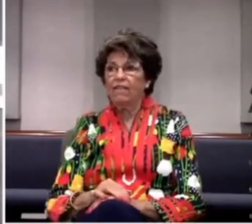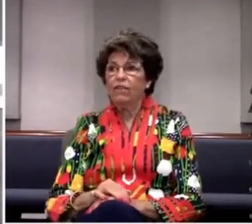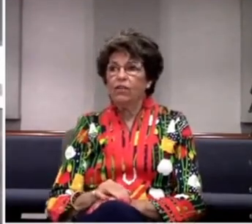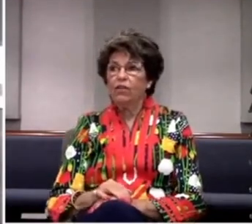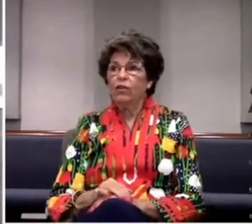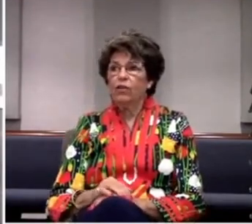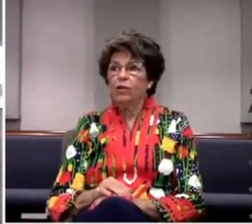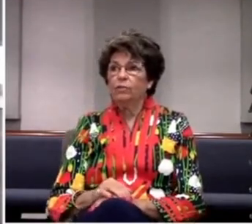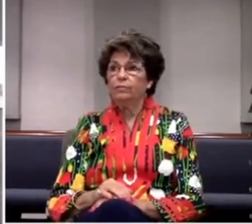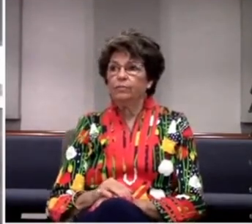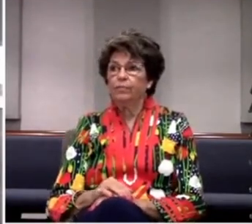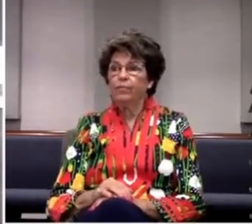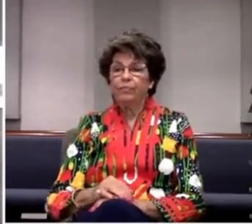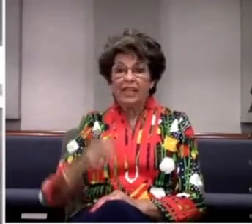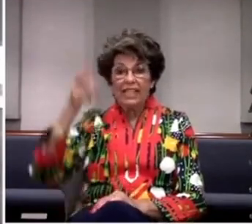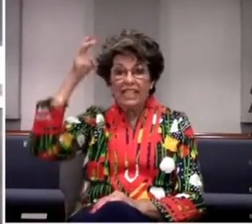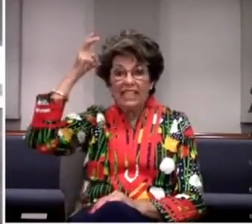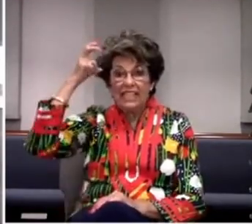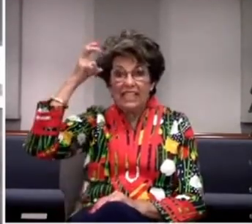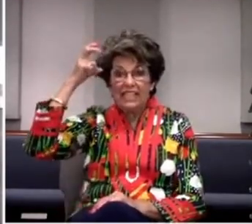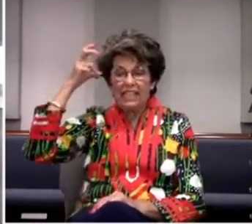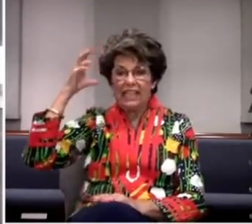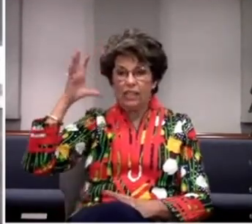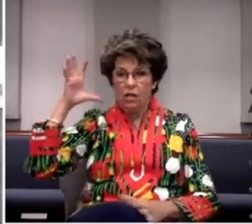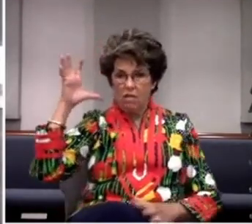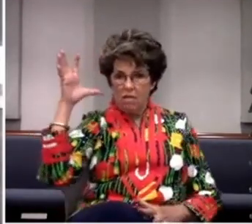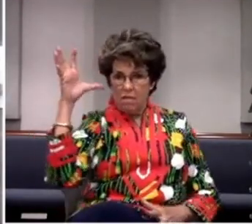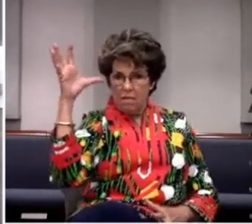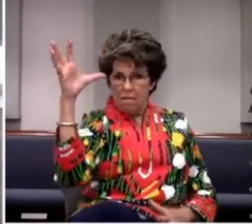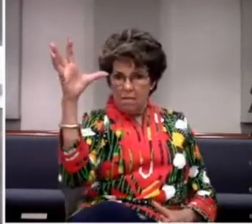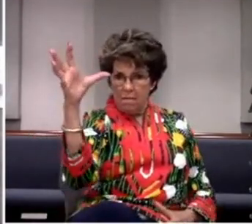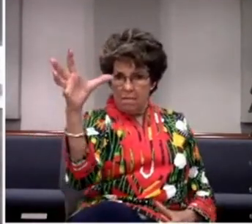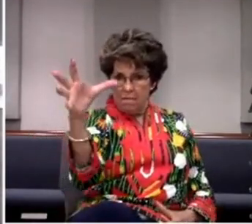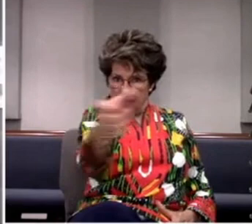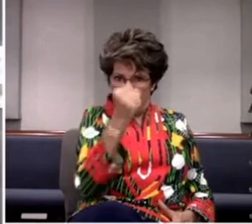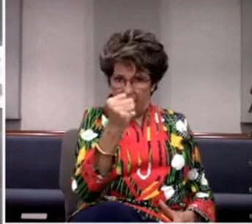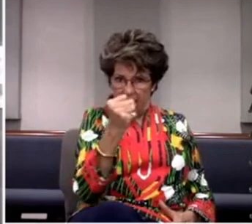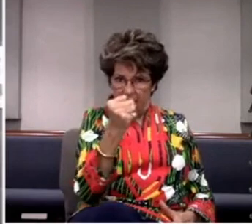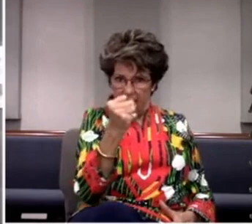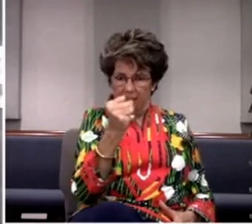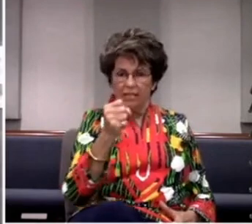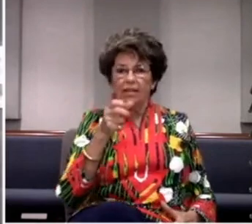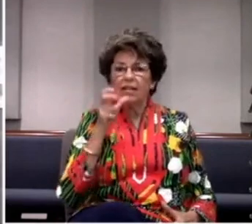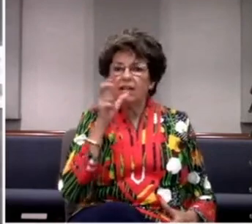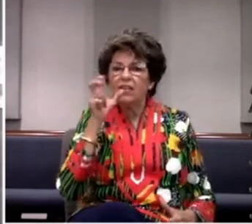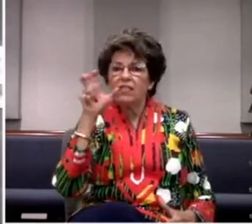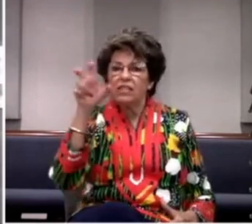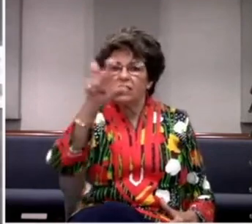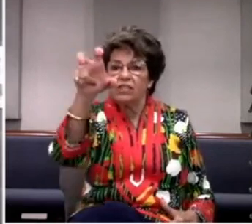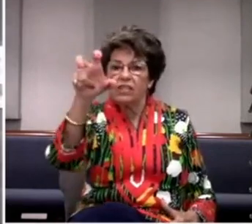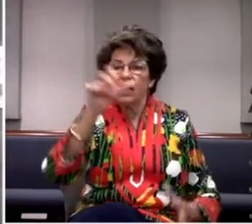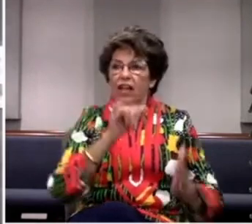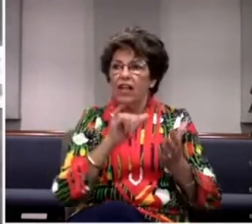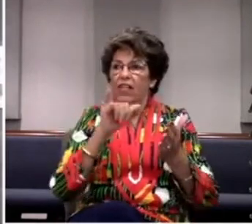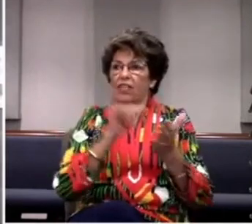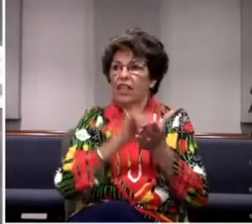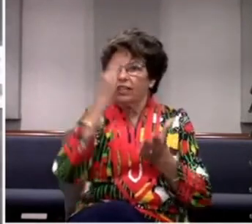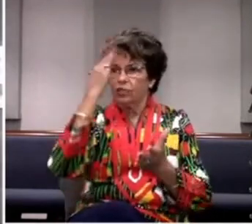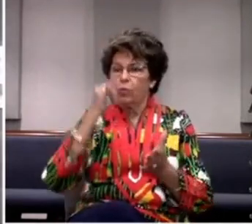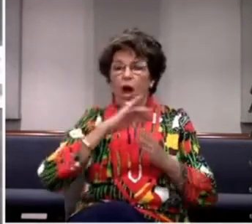earth. Satan possesses the serpent. That's why all good Christians hate snakes.